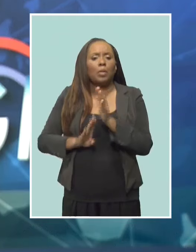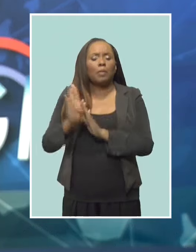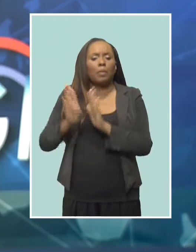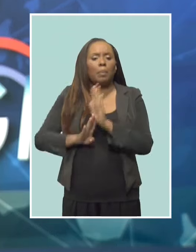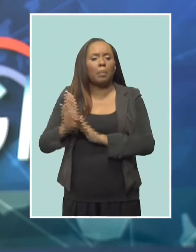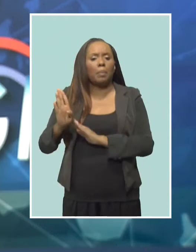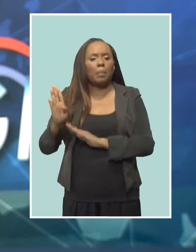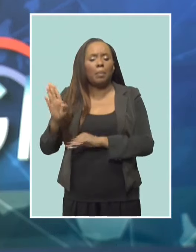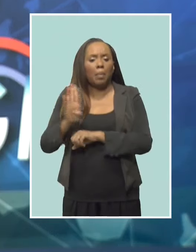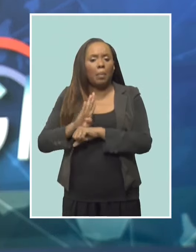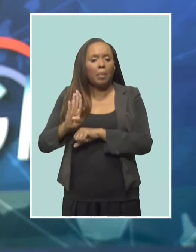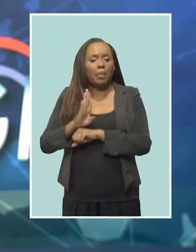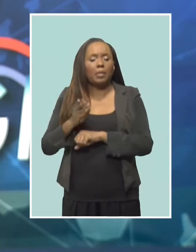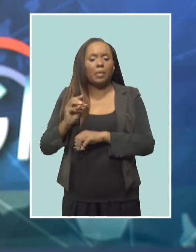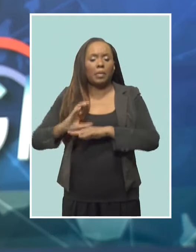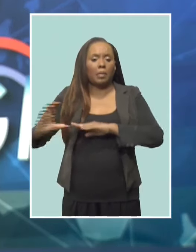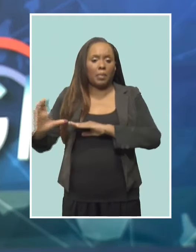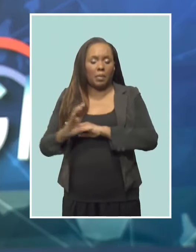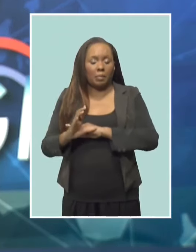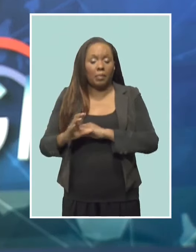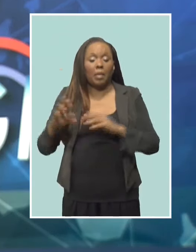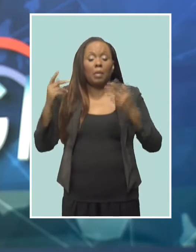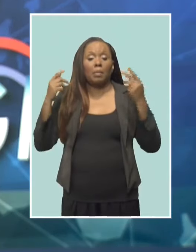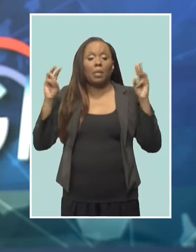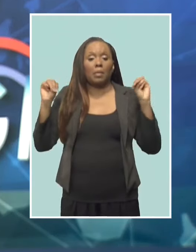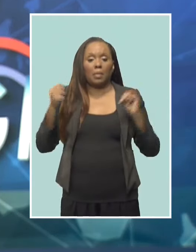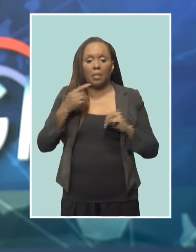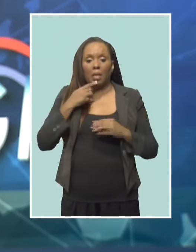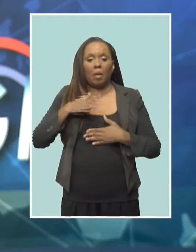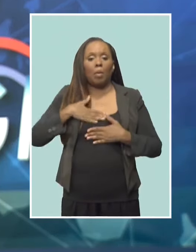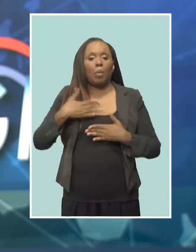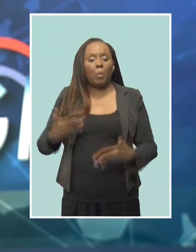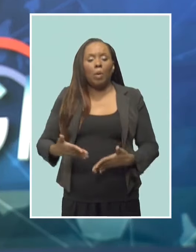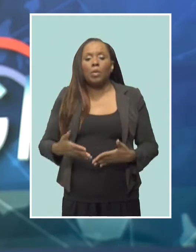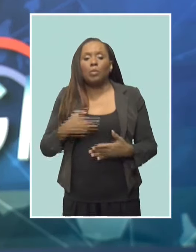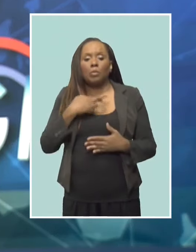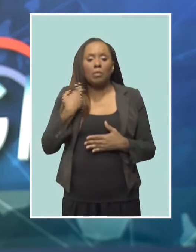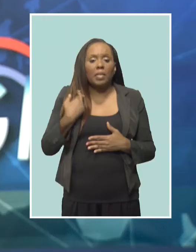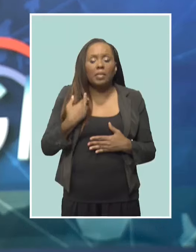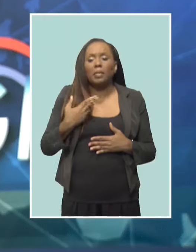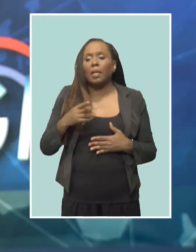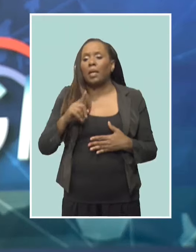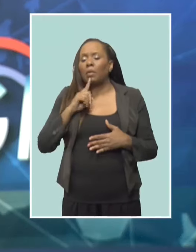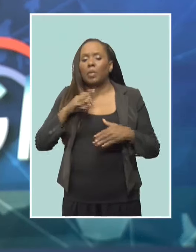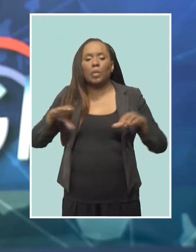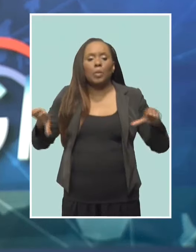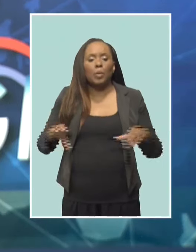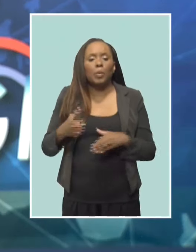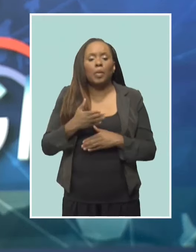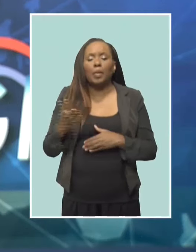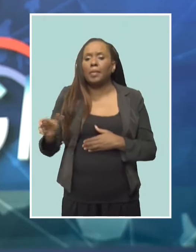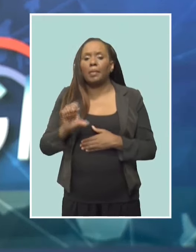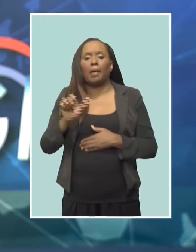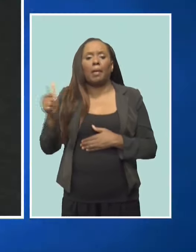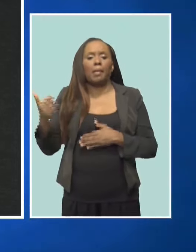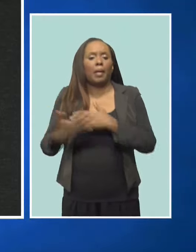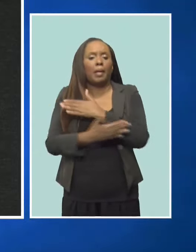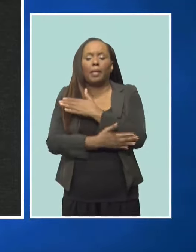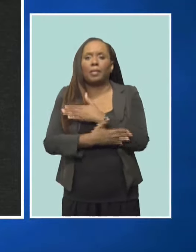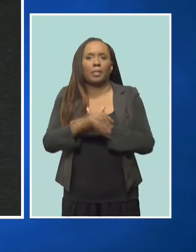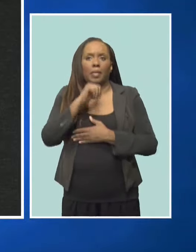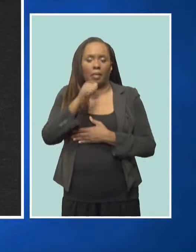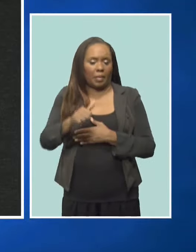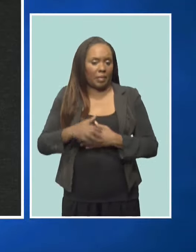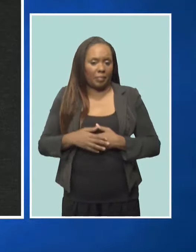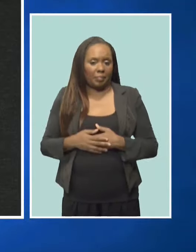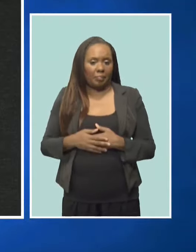from Prime Minister Mia Motley. She says it was willing to take risks and go where others are not prepared to go. During a